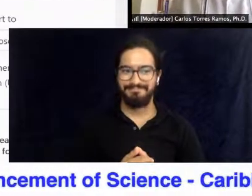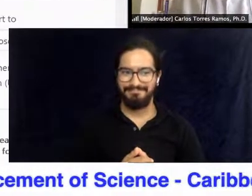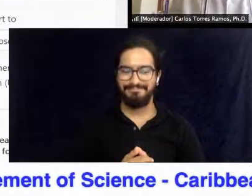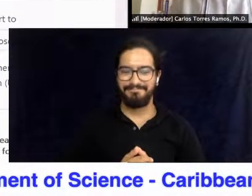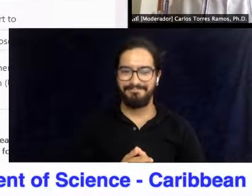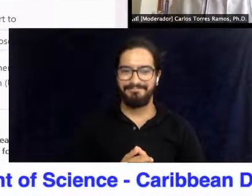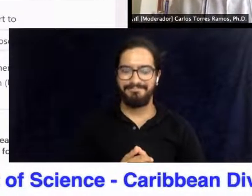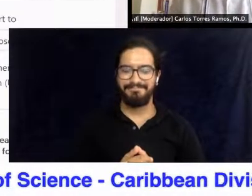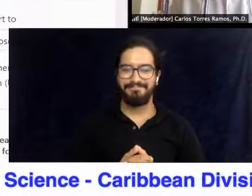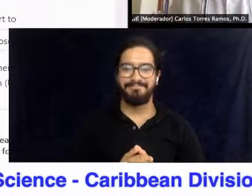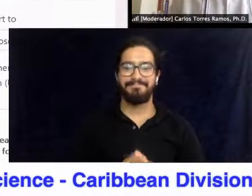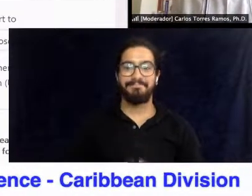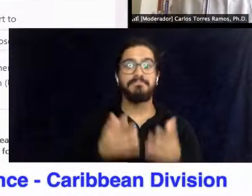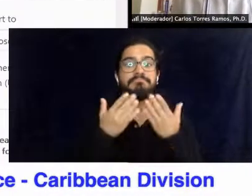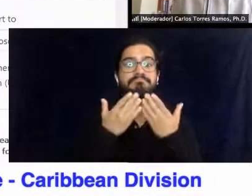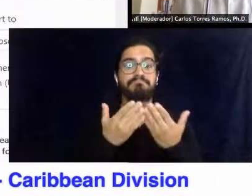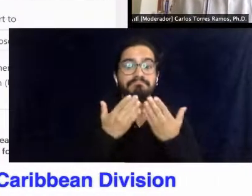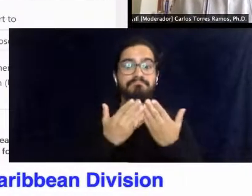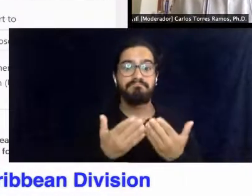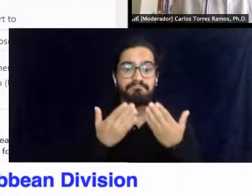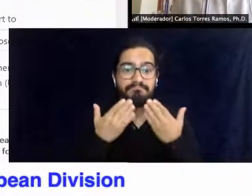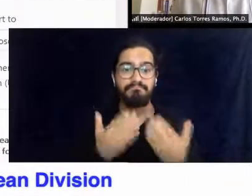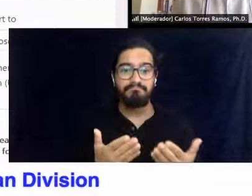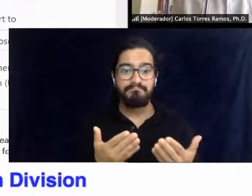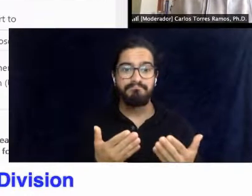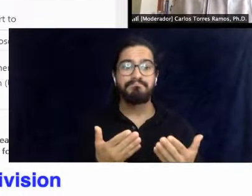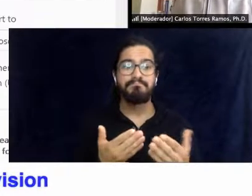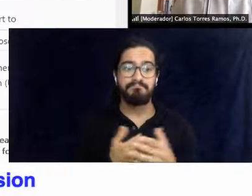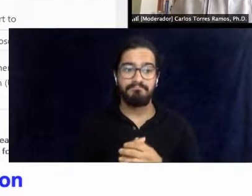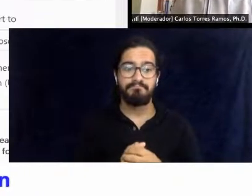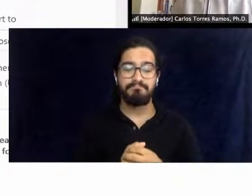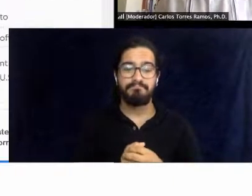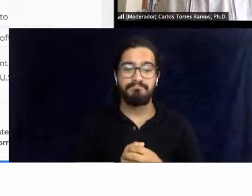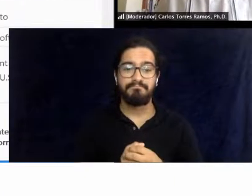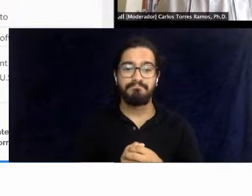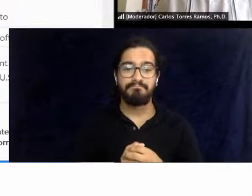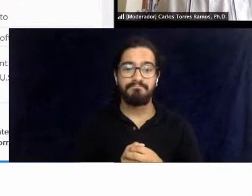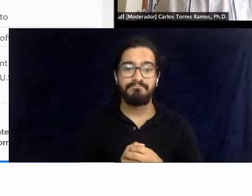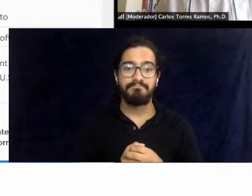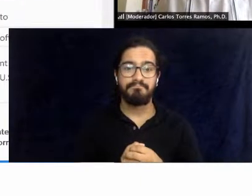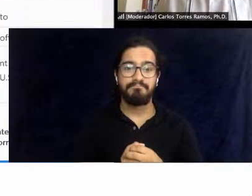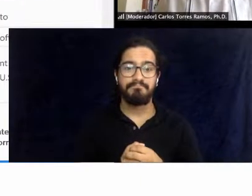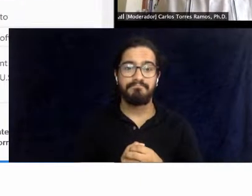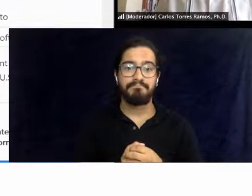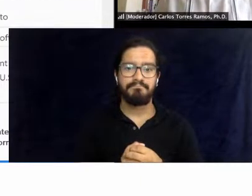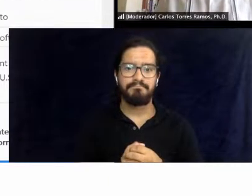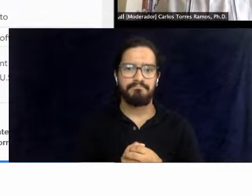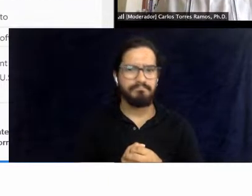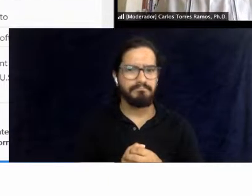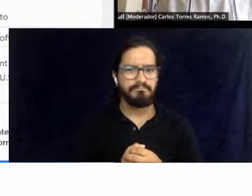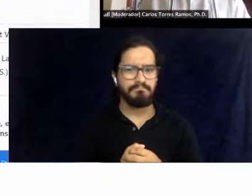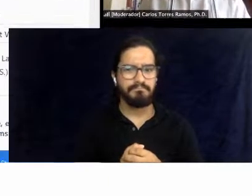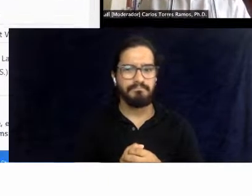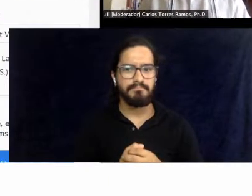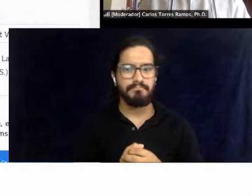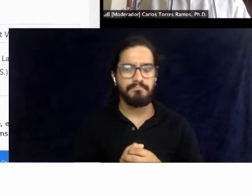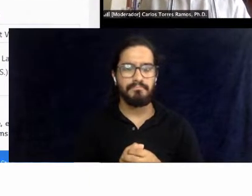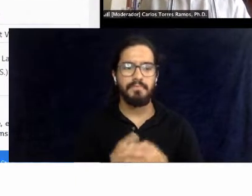Thank you very much for inviting PAHO to do